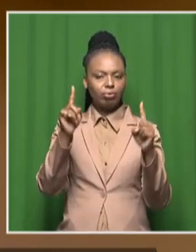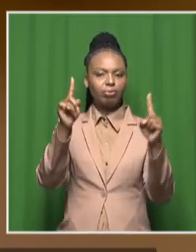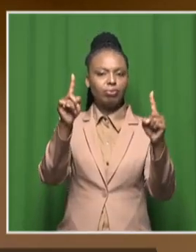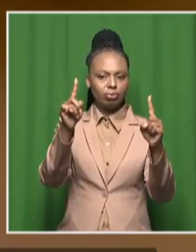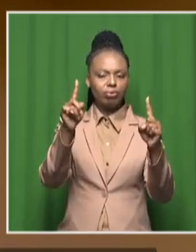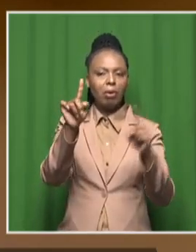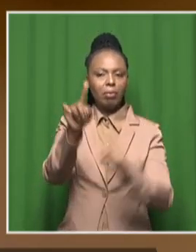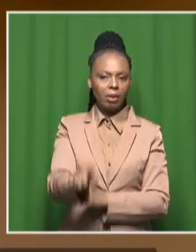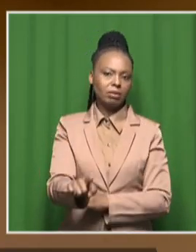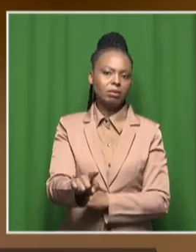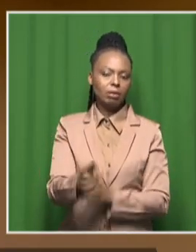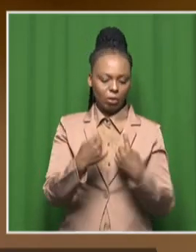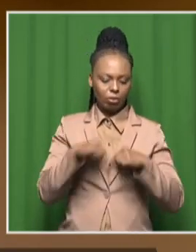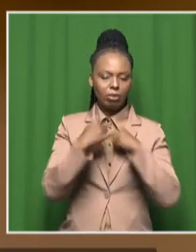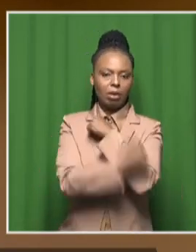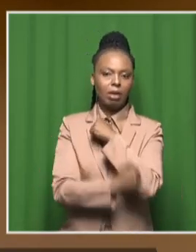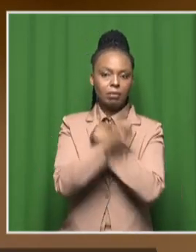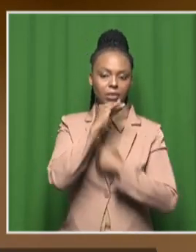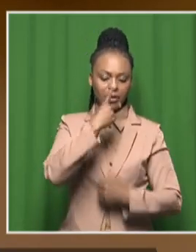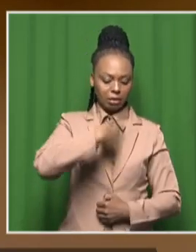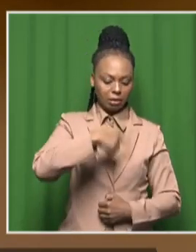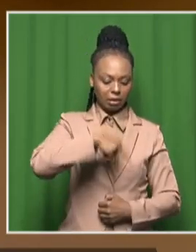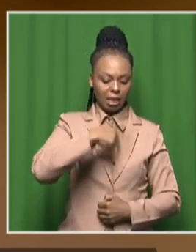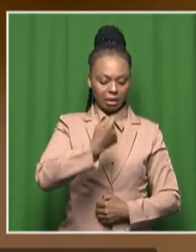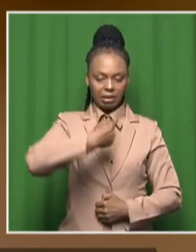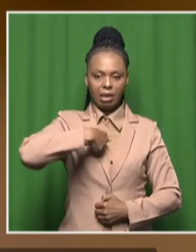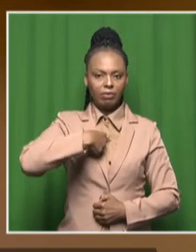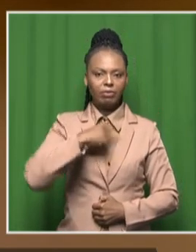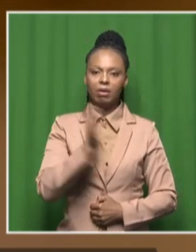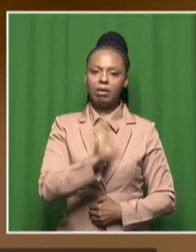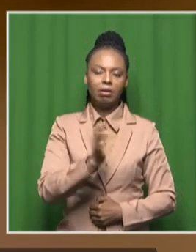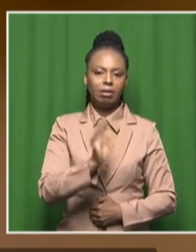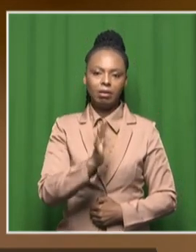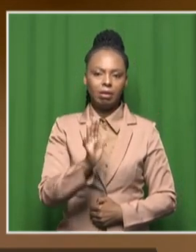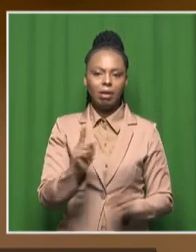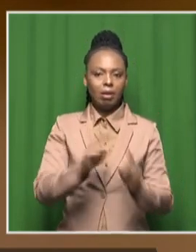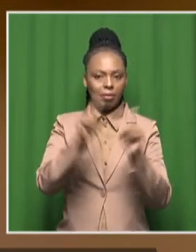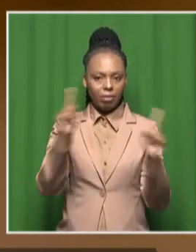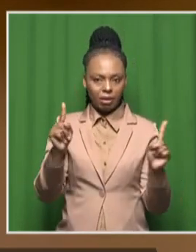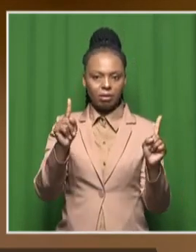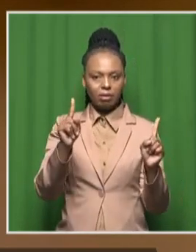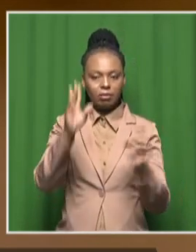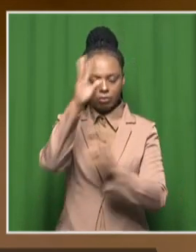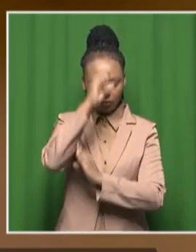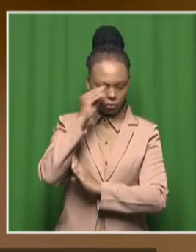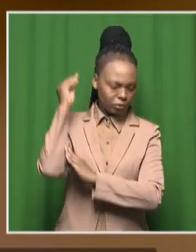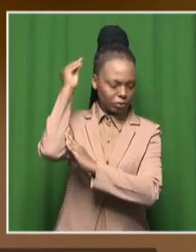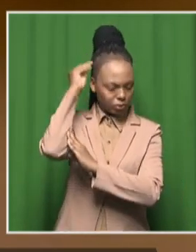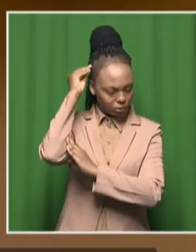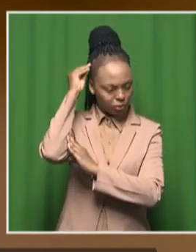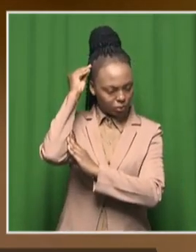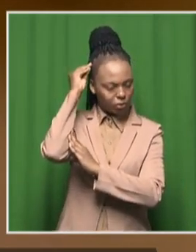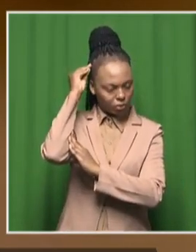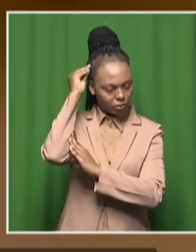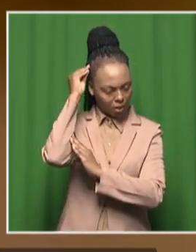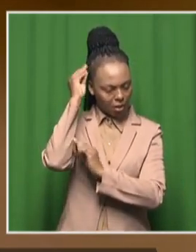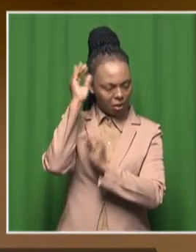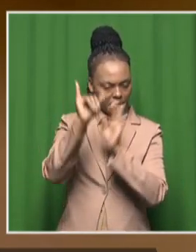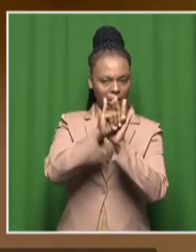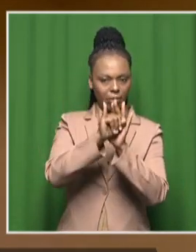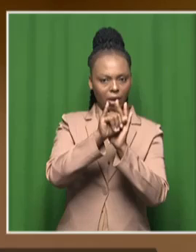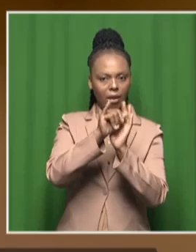this is not just about women. Right. It's about a society that recognizes that we have